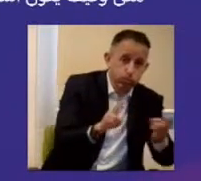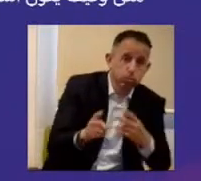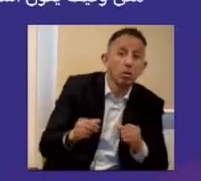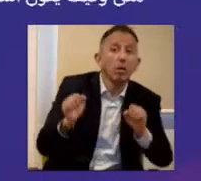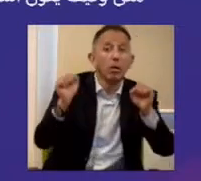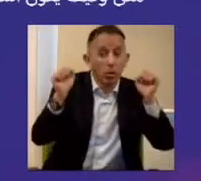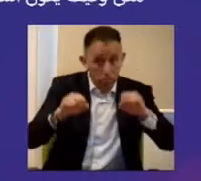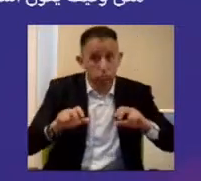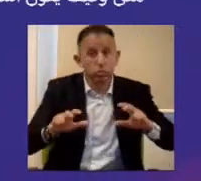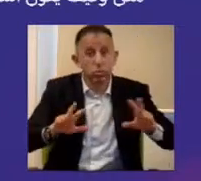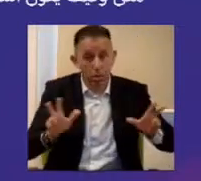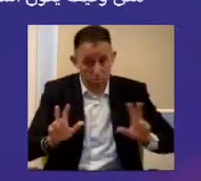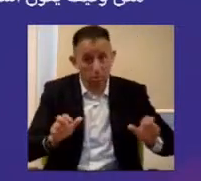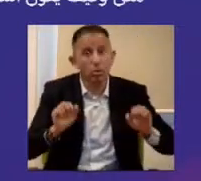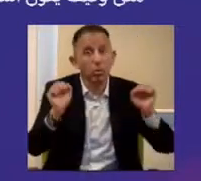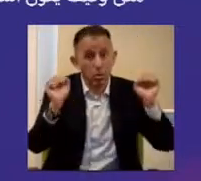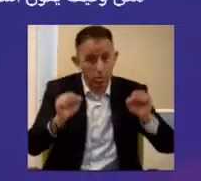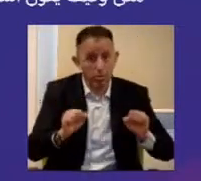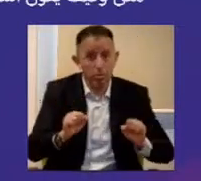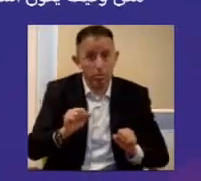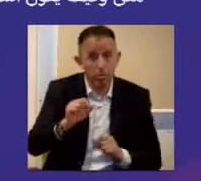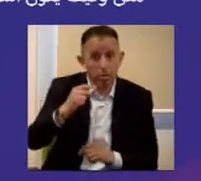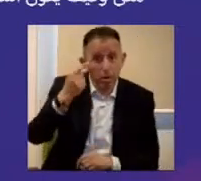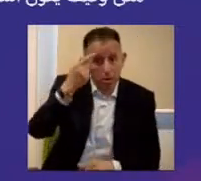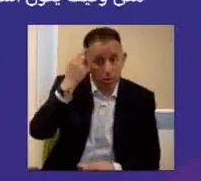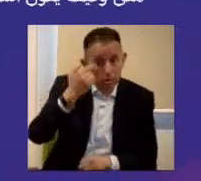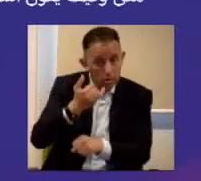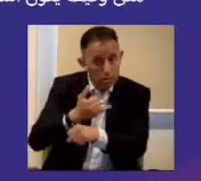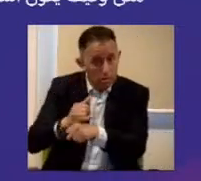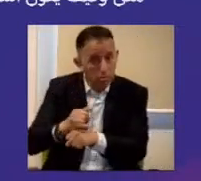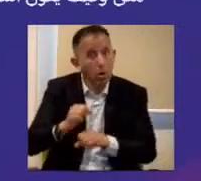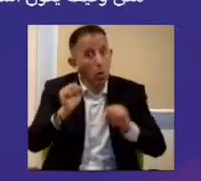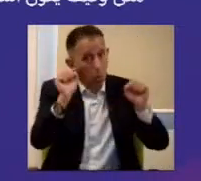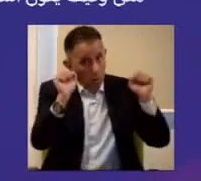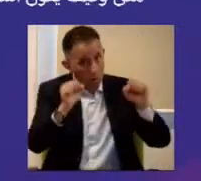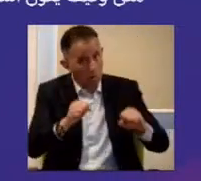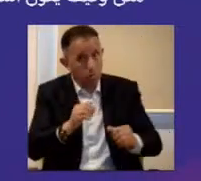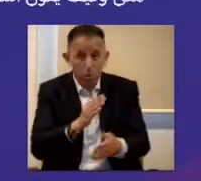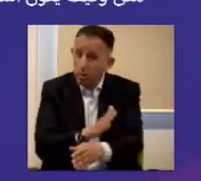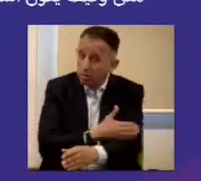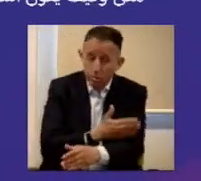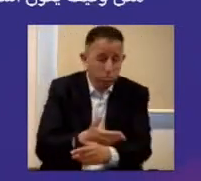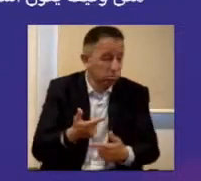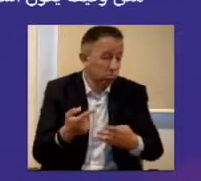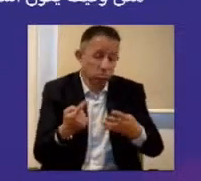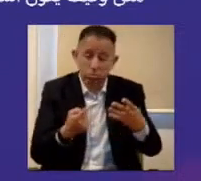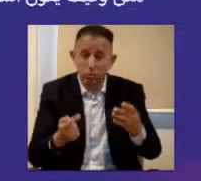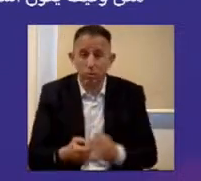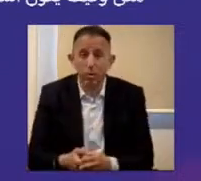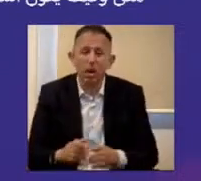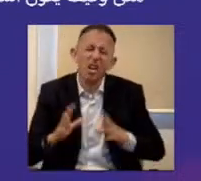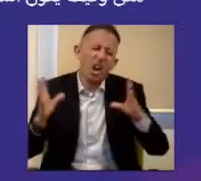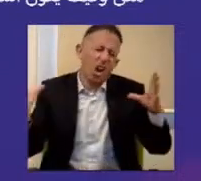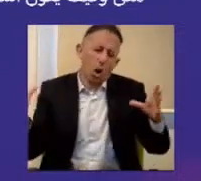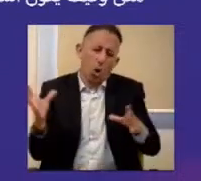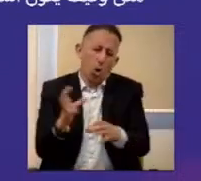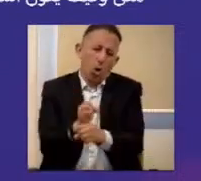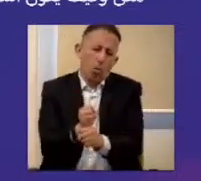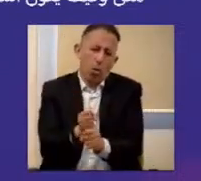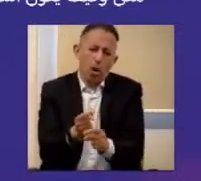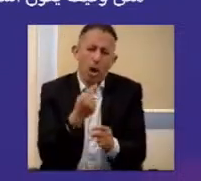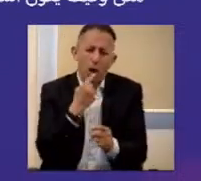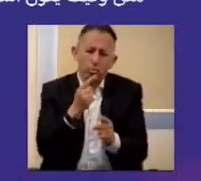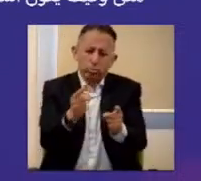expected. So to sum up, the methods used by AI are logic, networks, probability